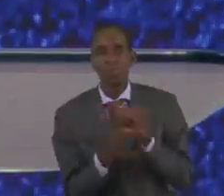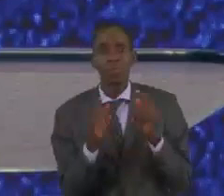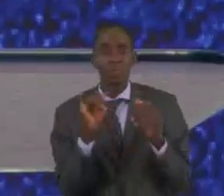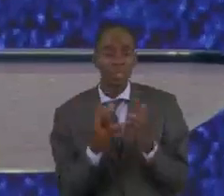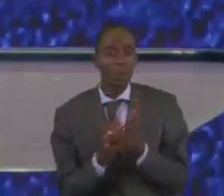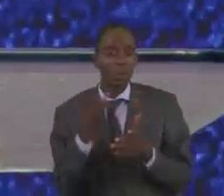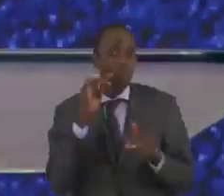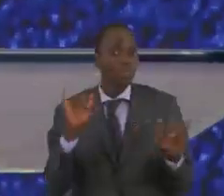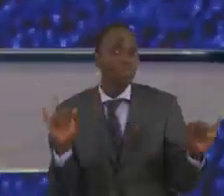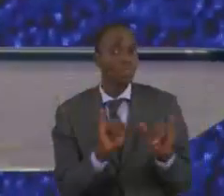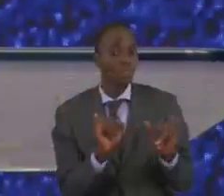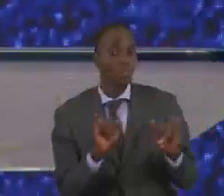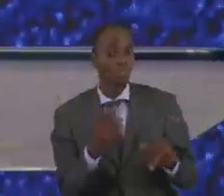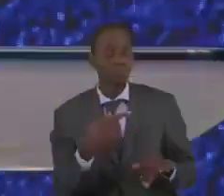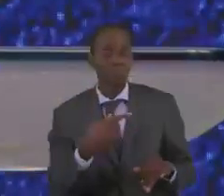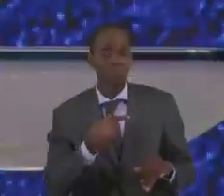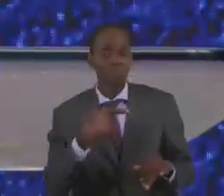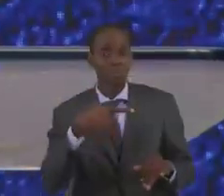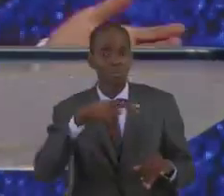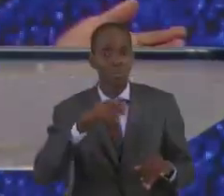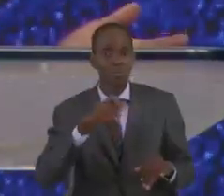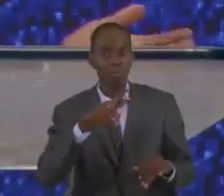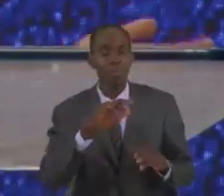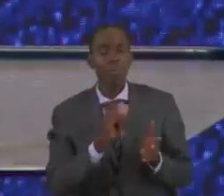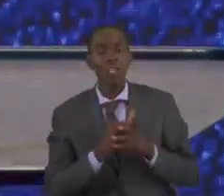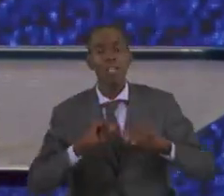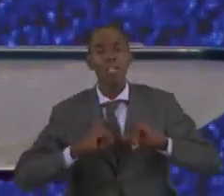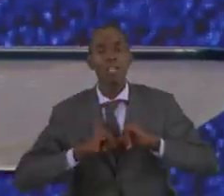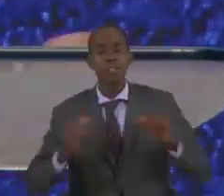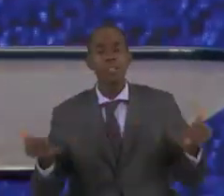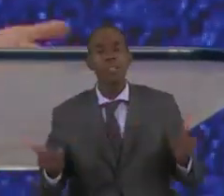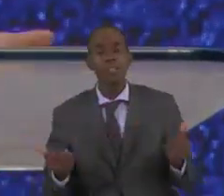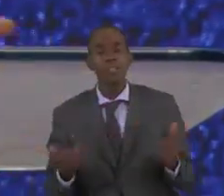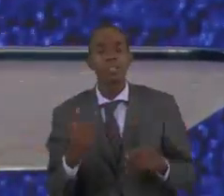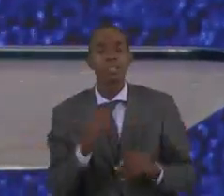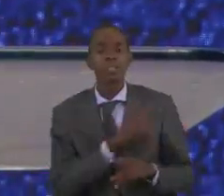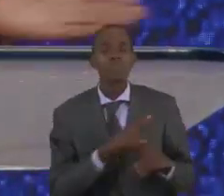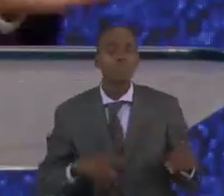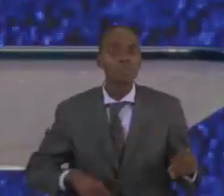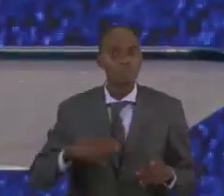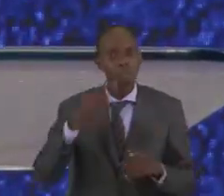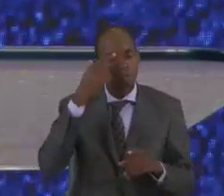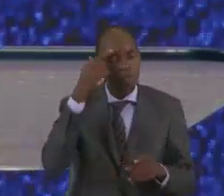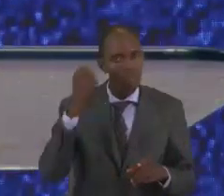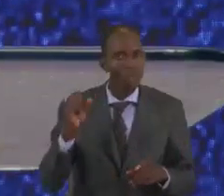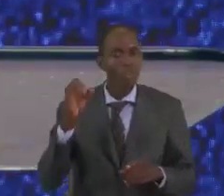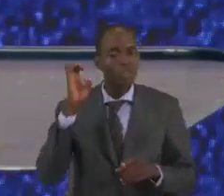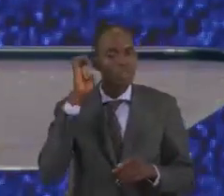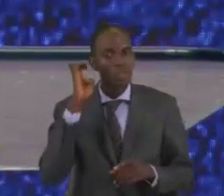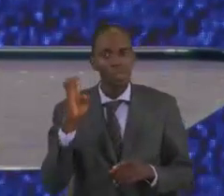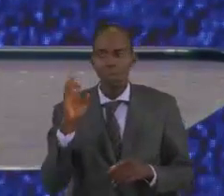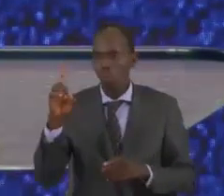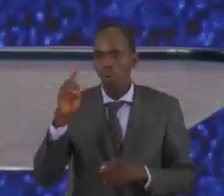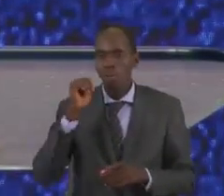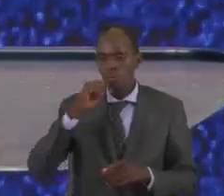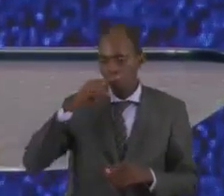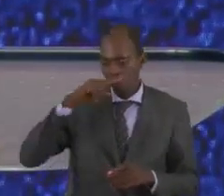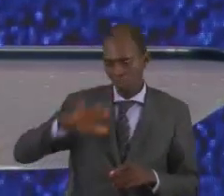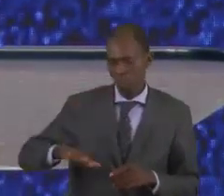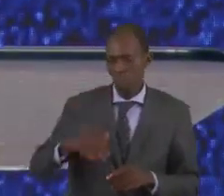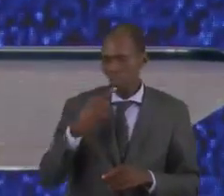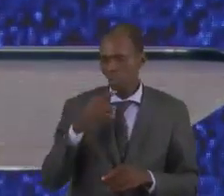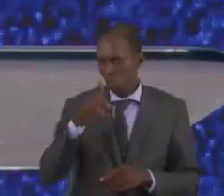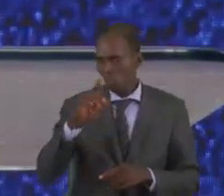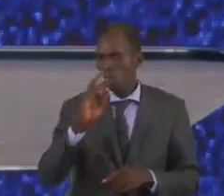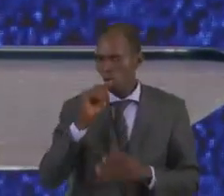same Peter that denied the Lord because a maid said, "You are one of them." And he said, "No, I don't